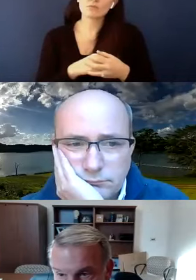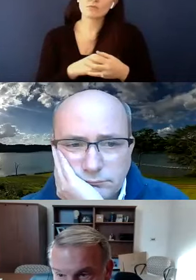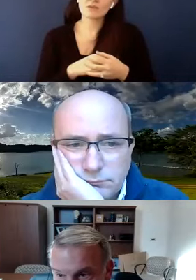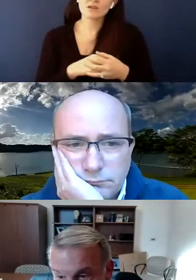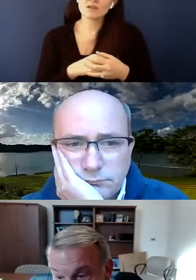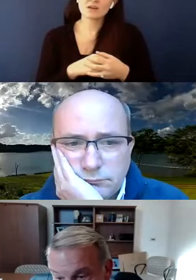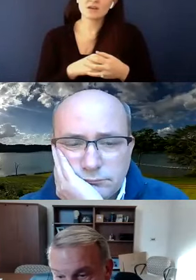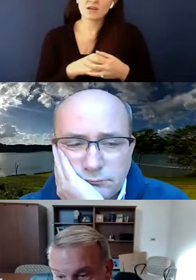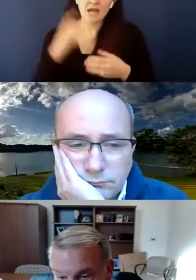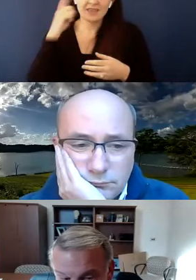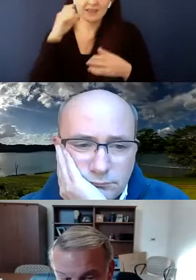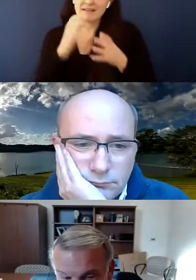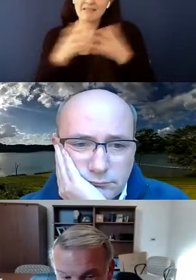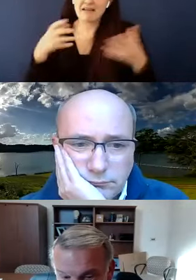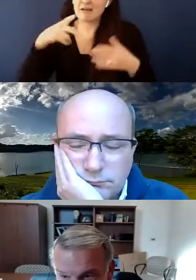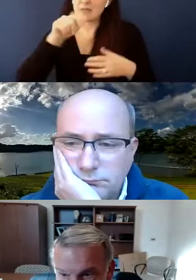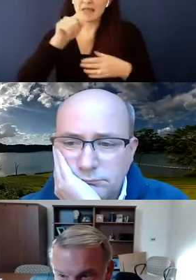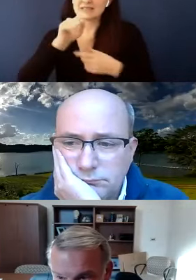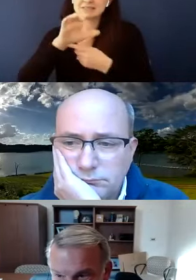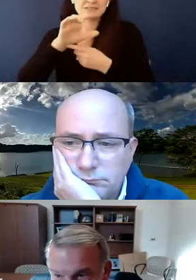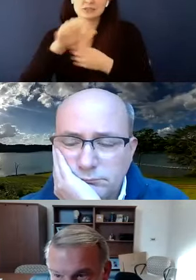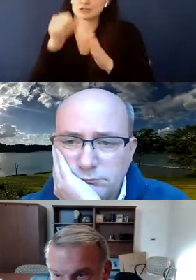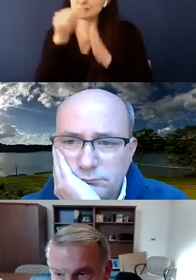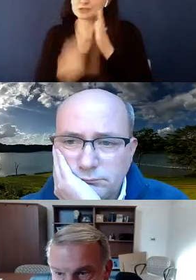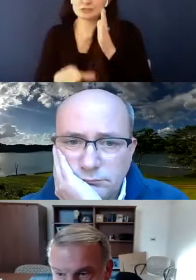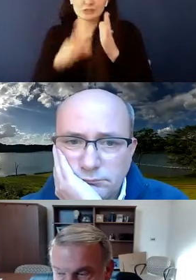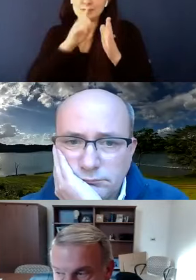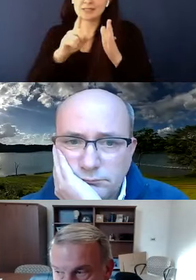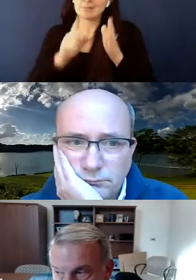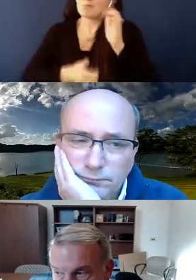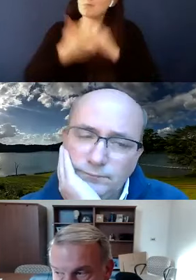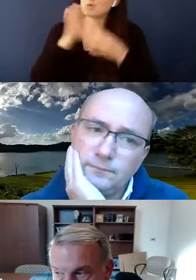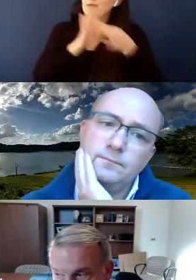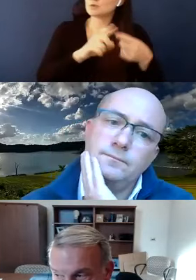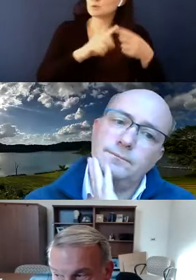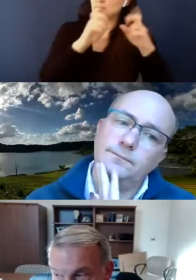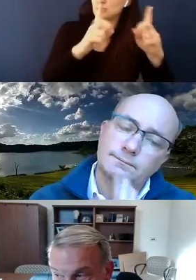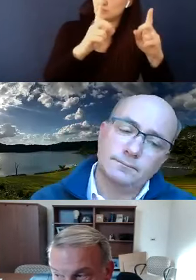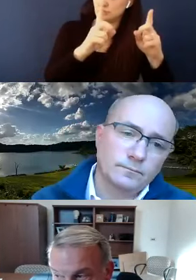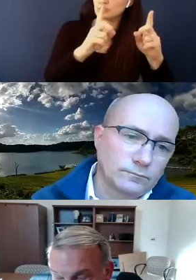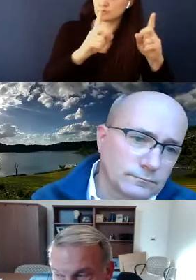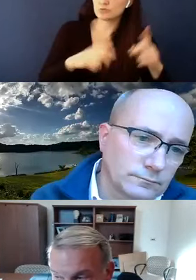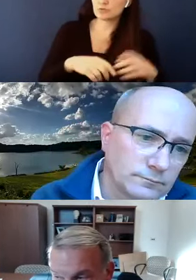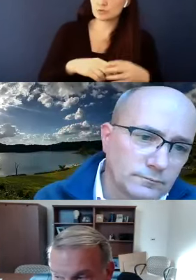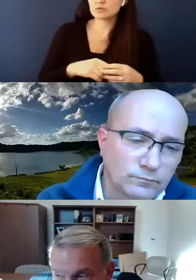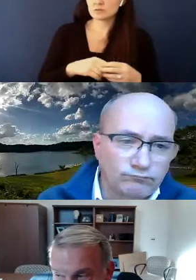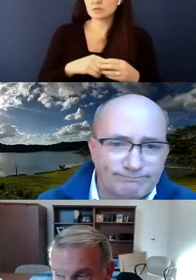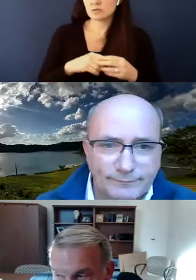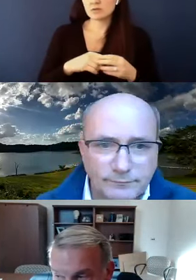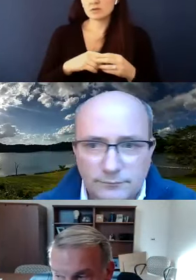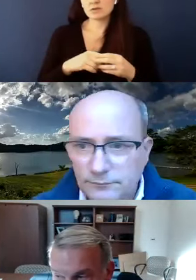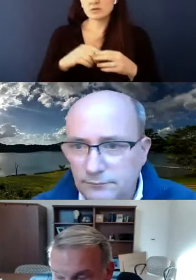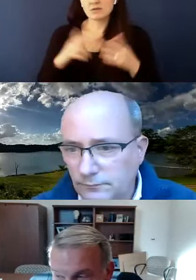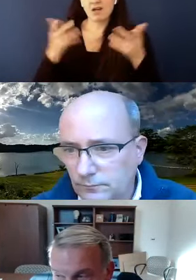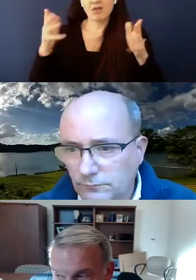plastic other than maybe for educational reasons, but I think most of what we're already scaling